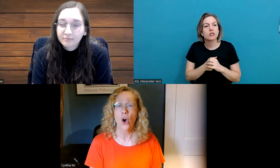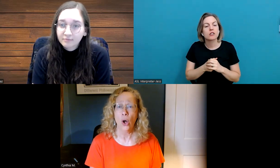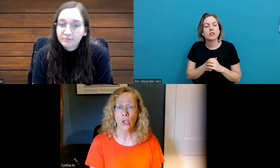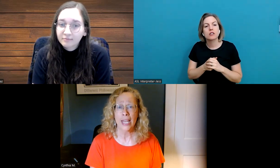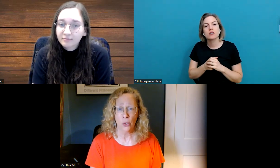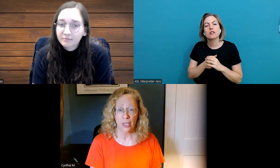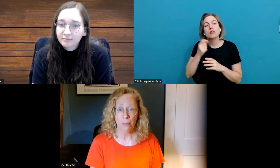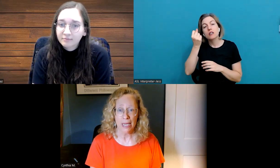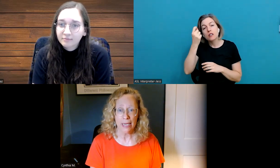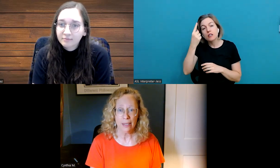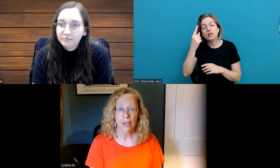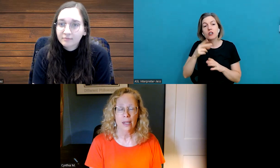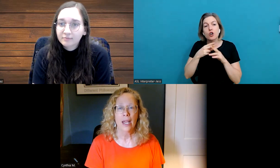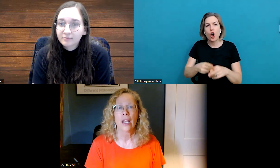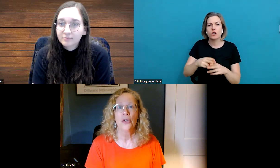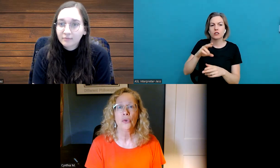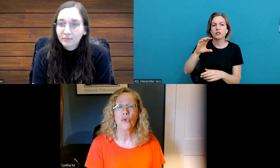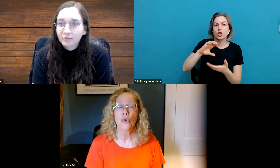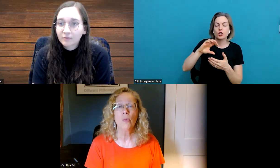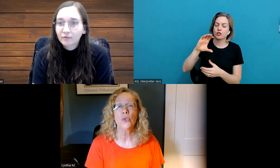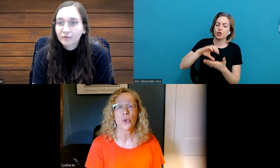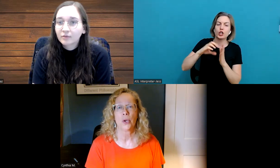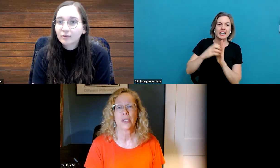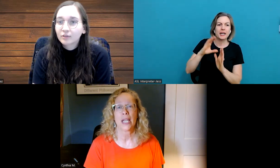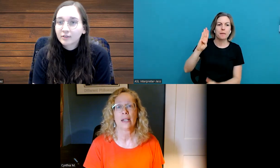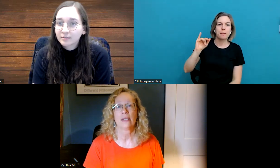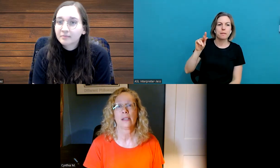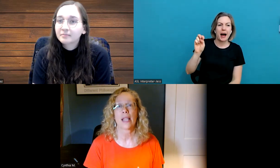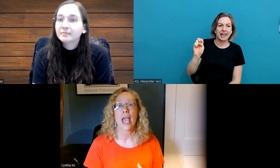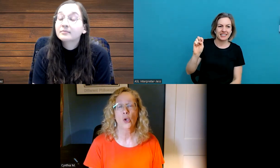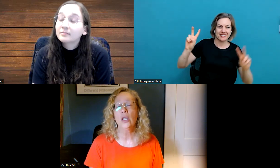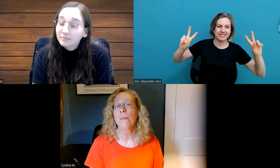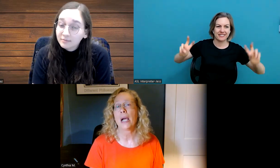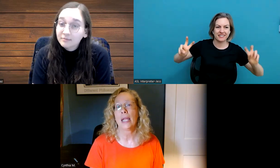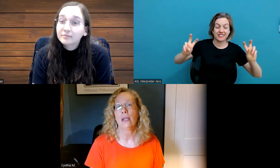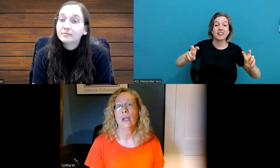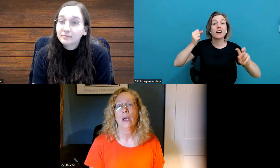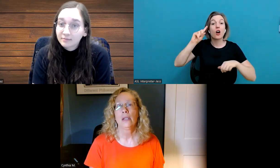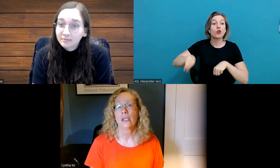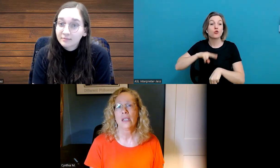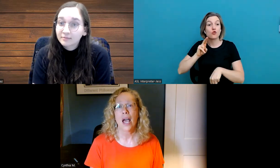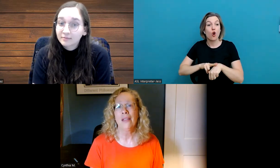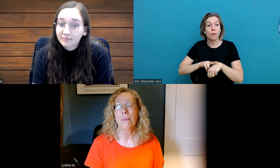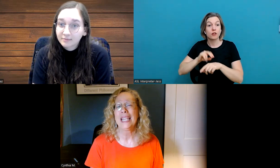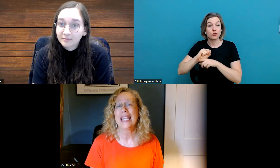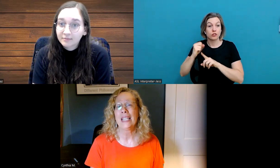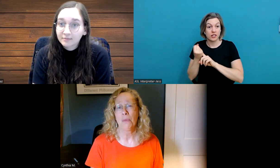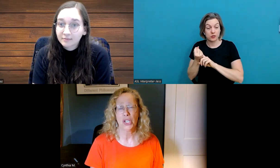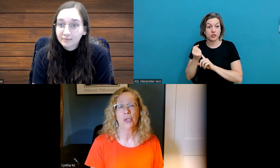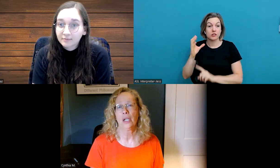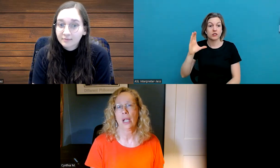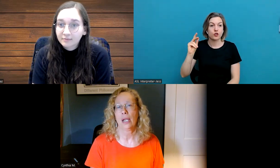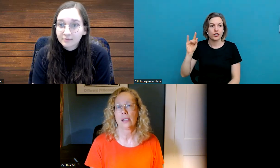It's called a cookie bite. And under normal circumstances, that cookie bite does not even begin